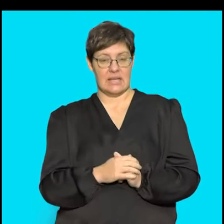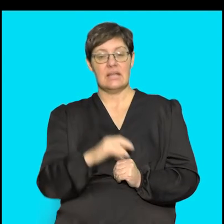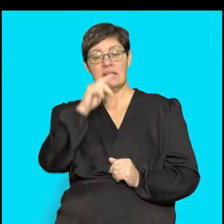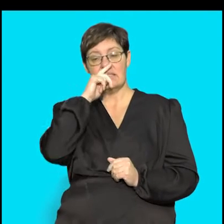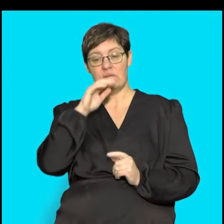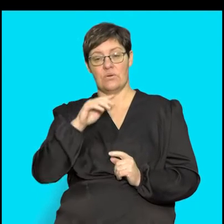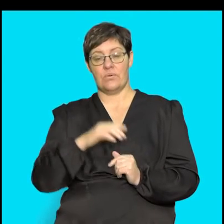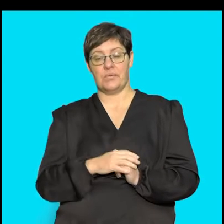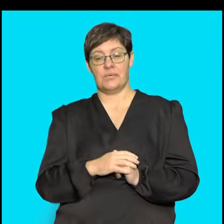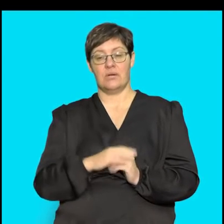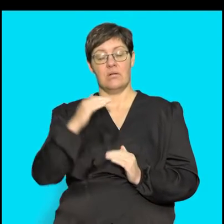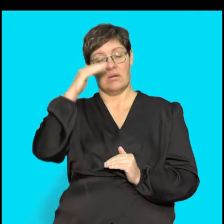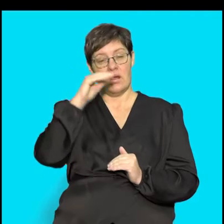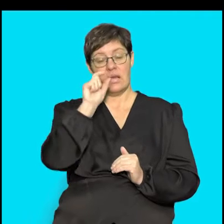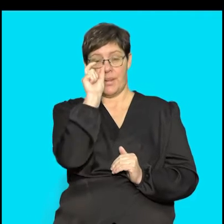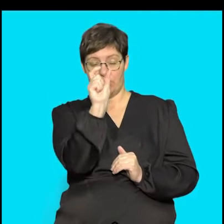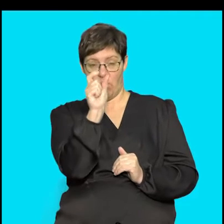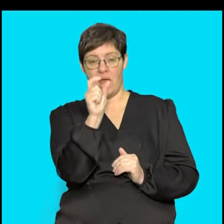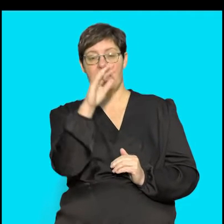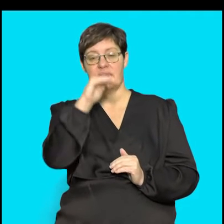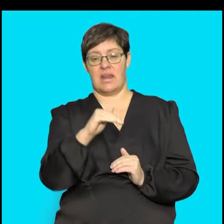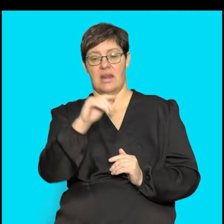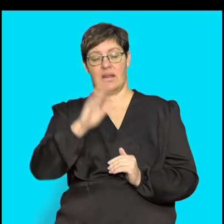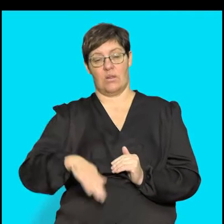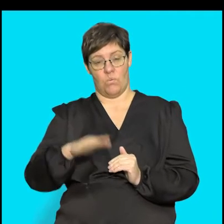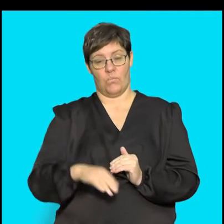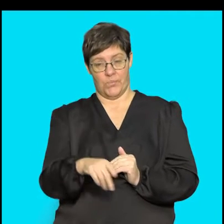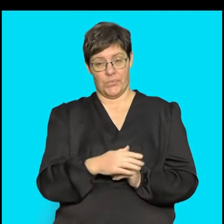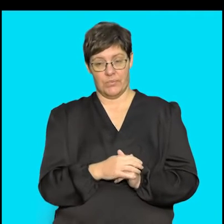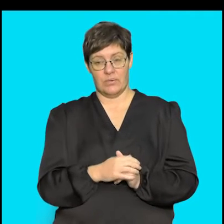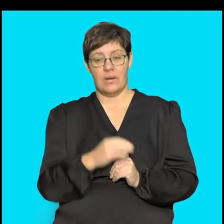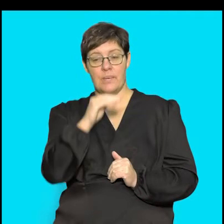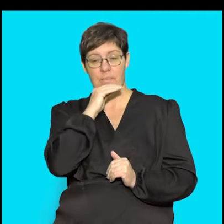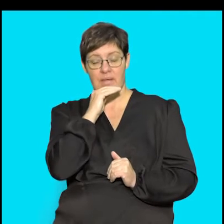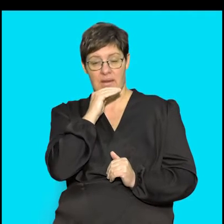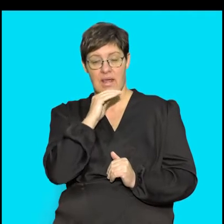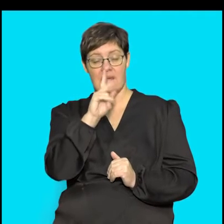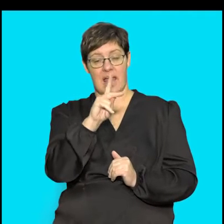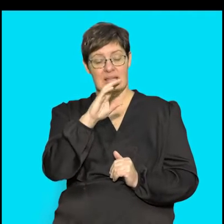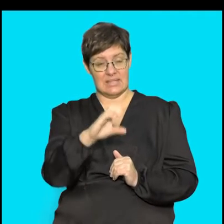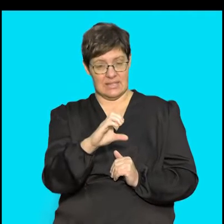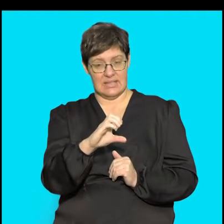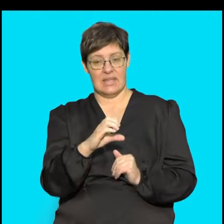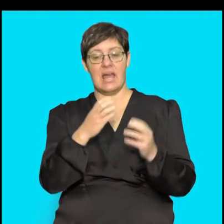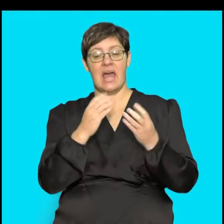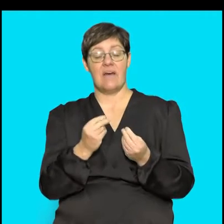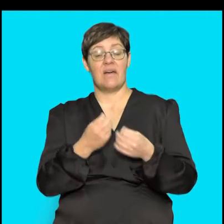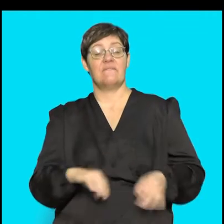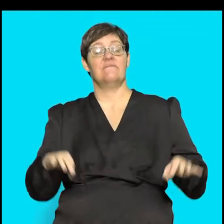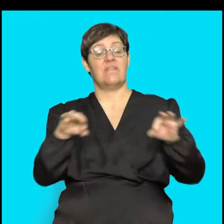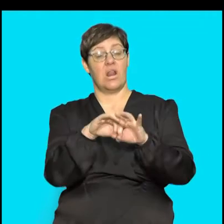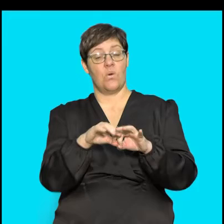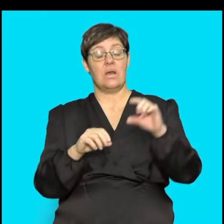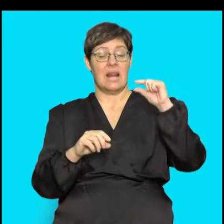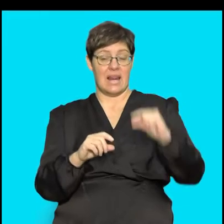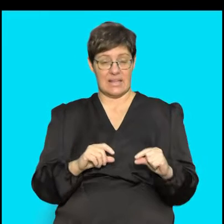our numerator is smaller than our denominator, meaning that Kc will have a